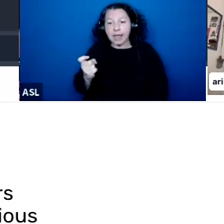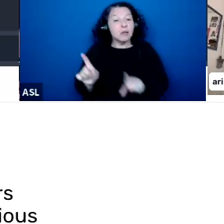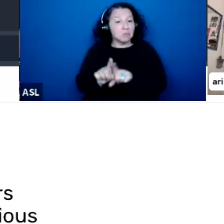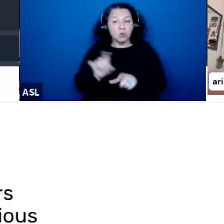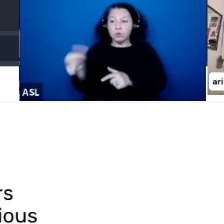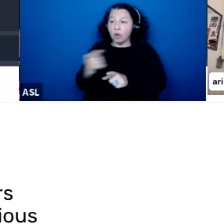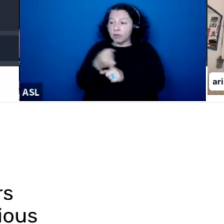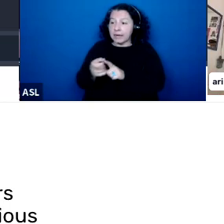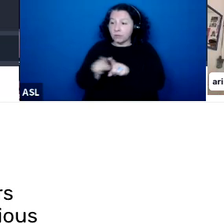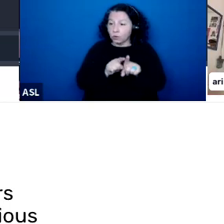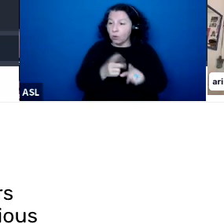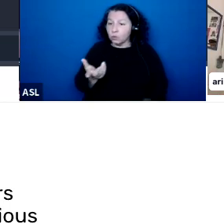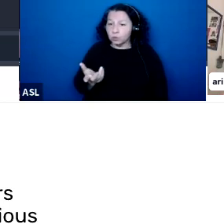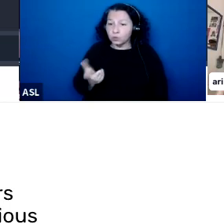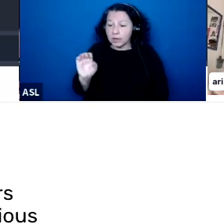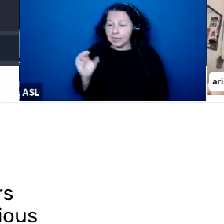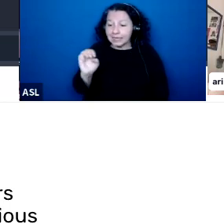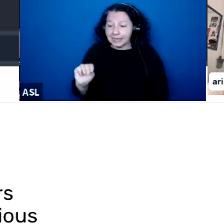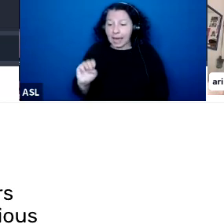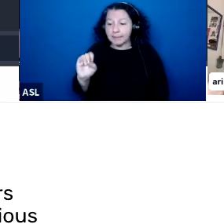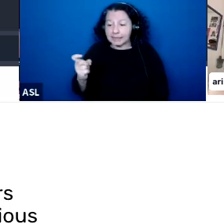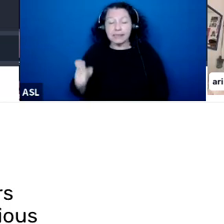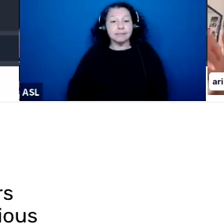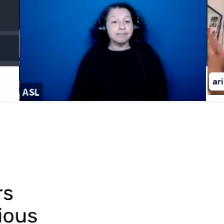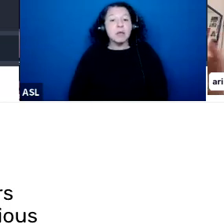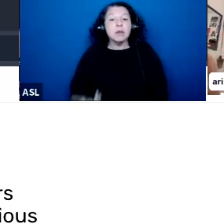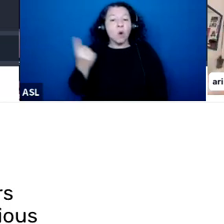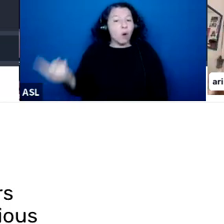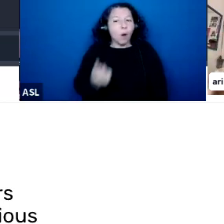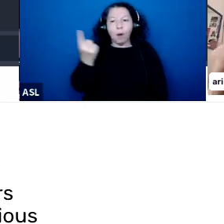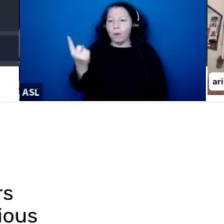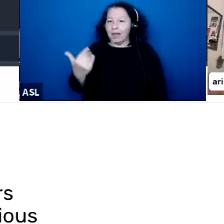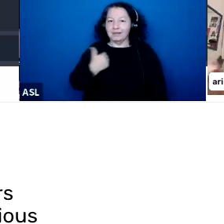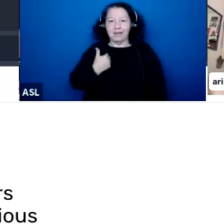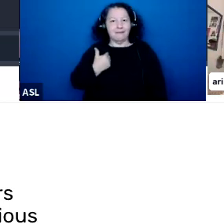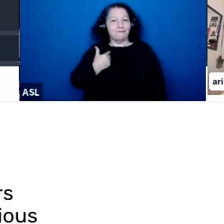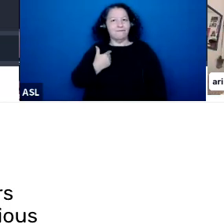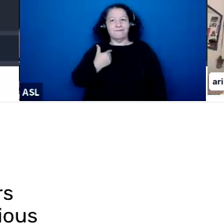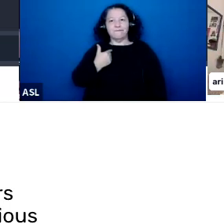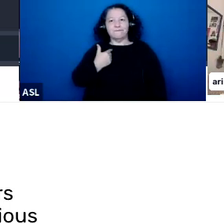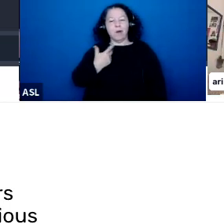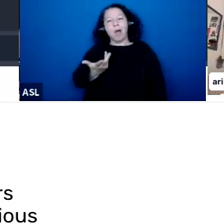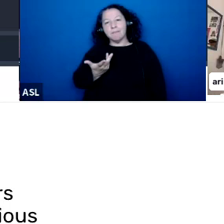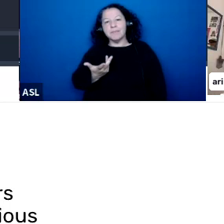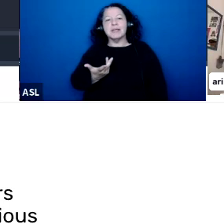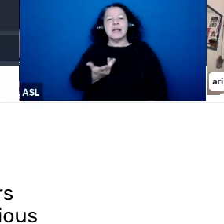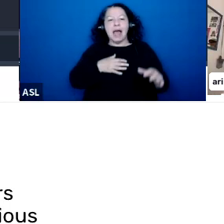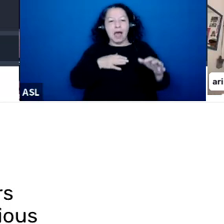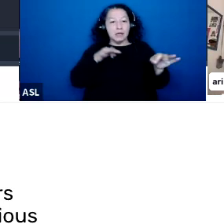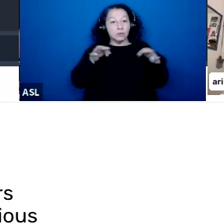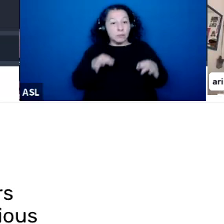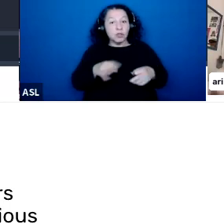but also in other settings. And we always have, as